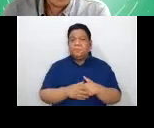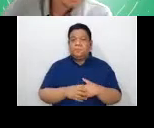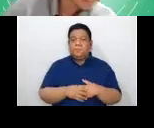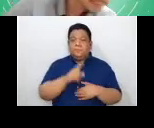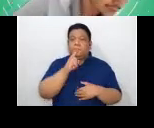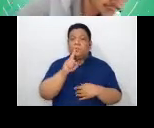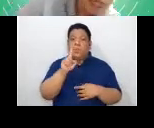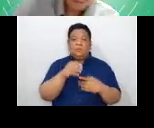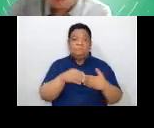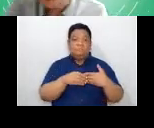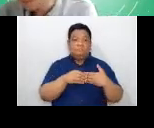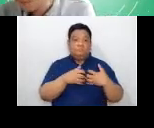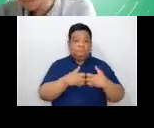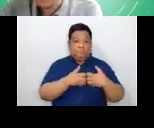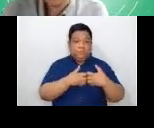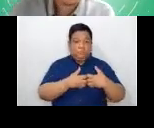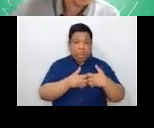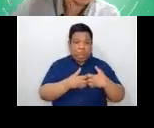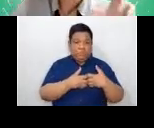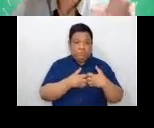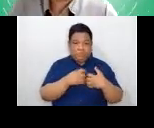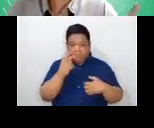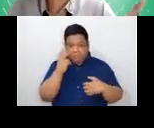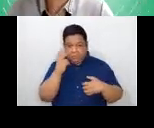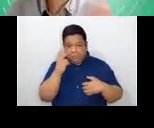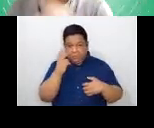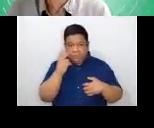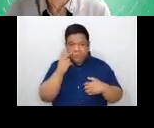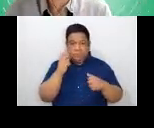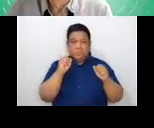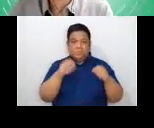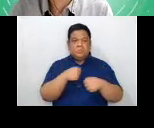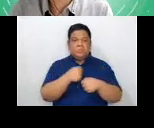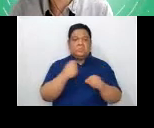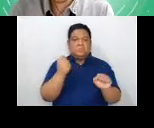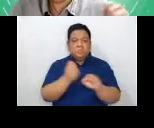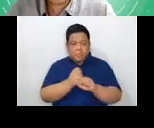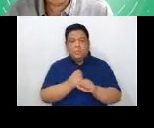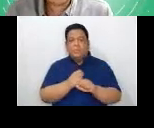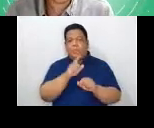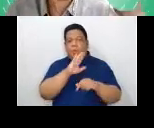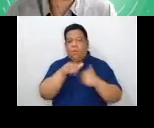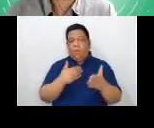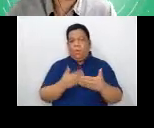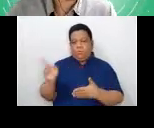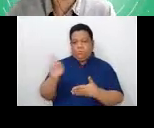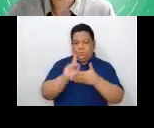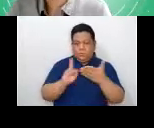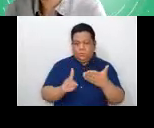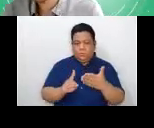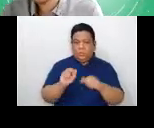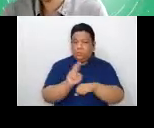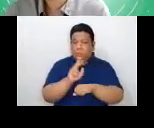machine, looking at all of these to make sure it's applicable, can actually make all of these designs, which means whether you're using it for art,